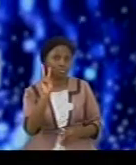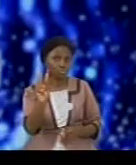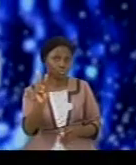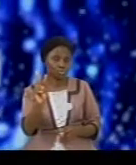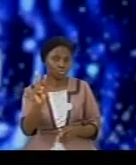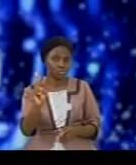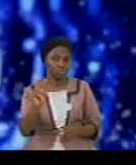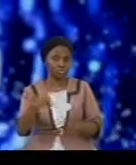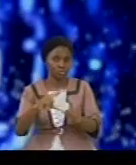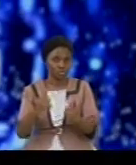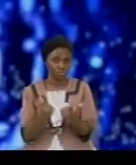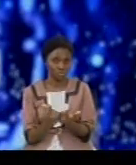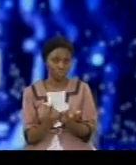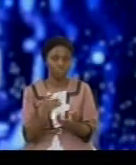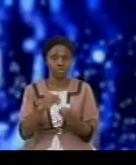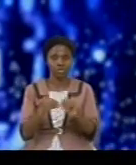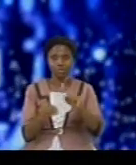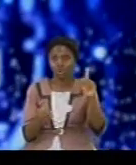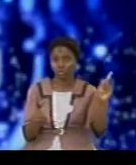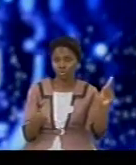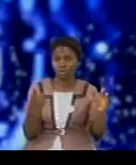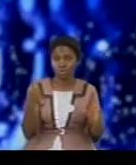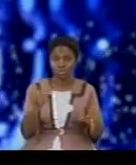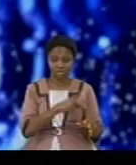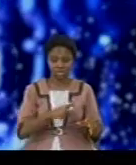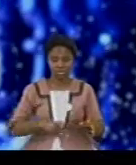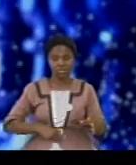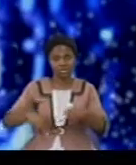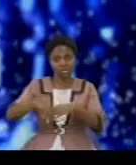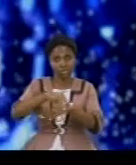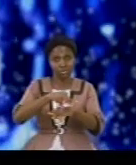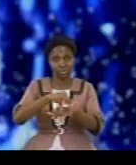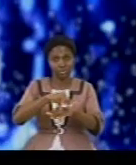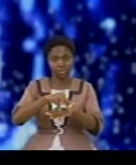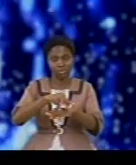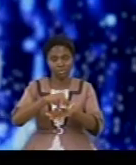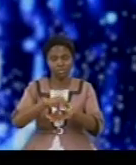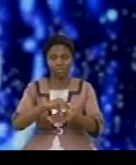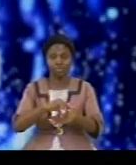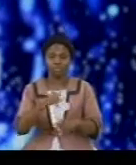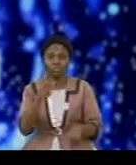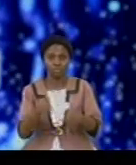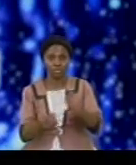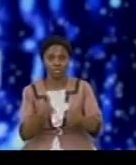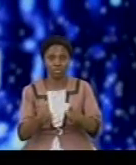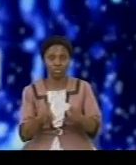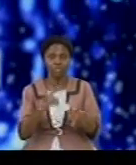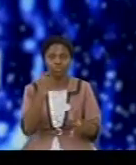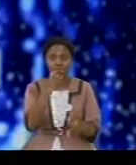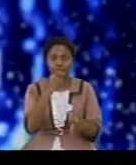Number one, the kingdom citizens, that is also belong to the kingdom of God.